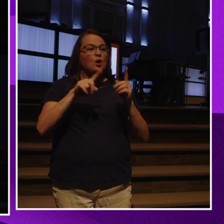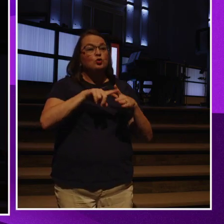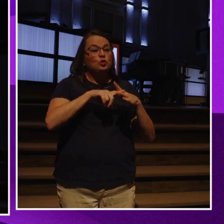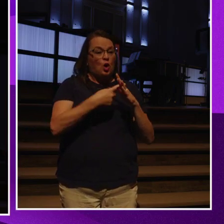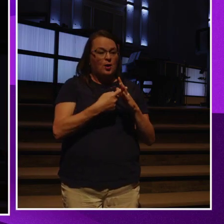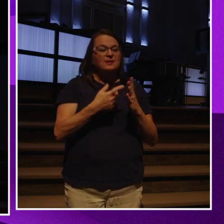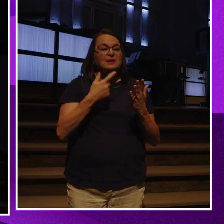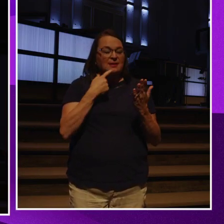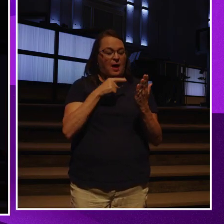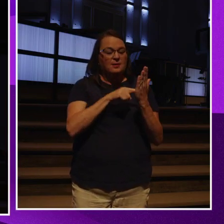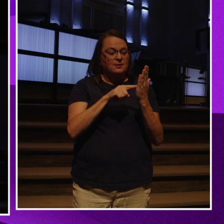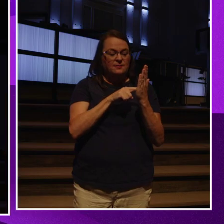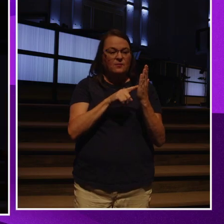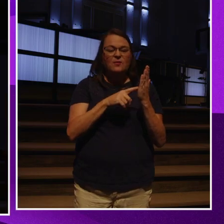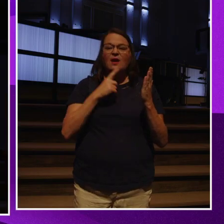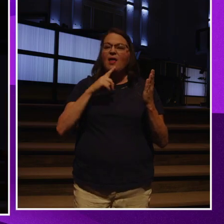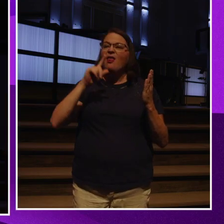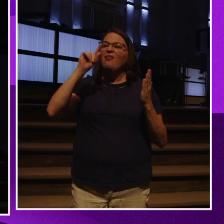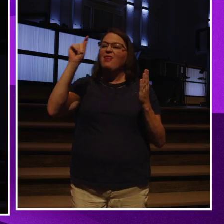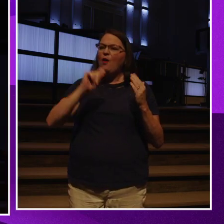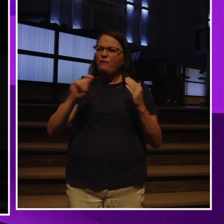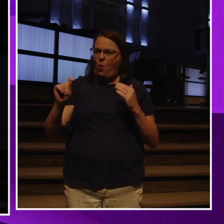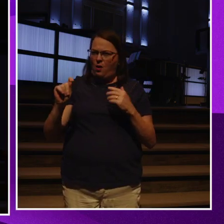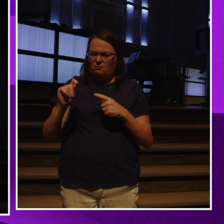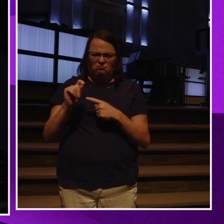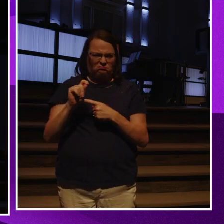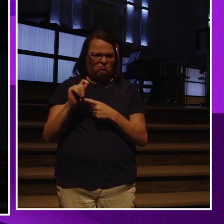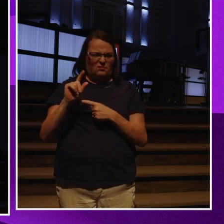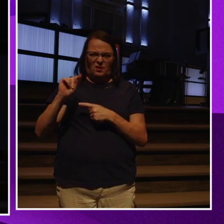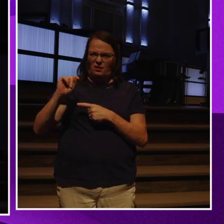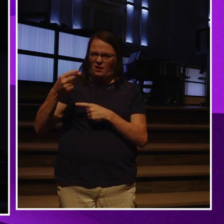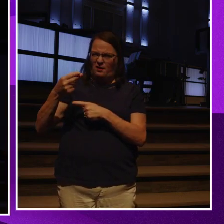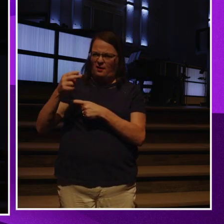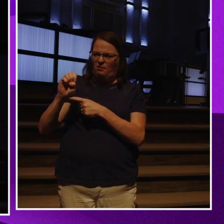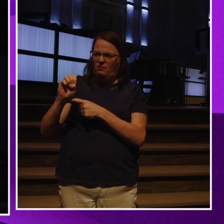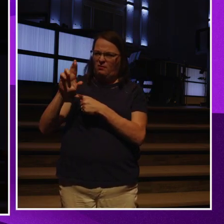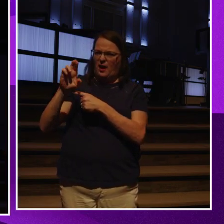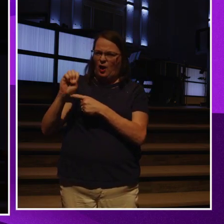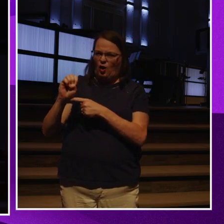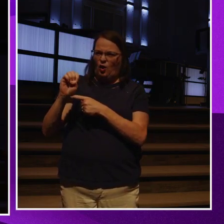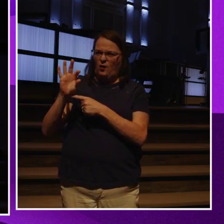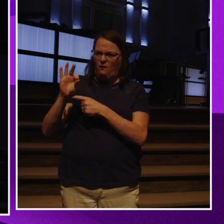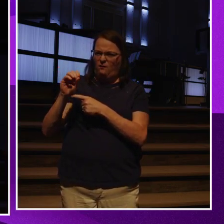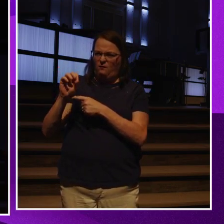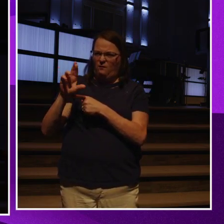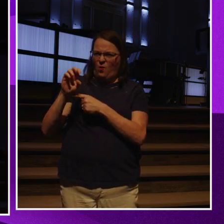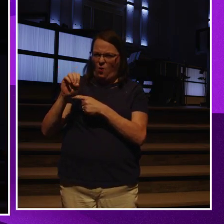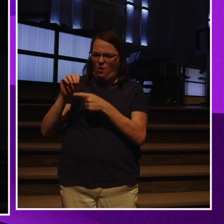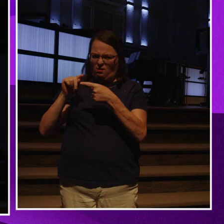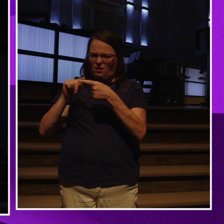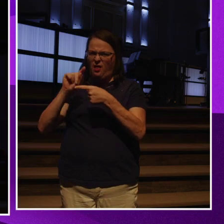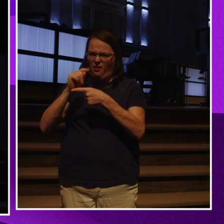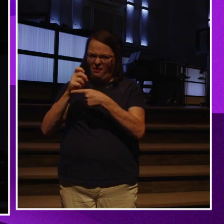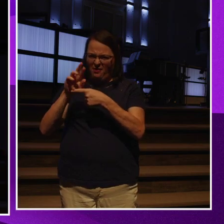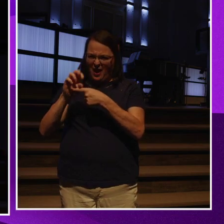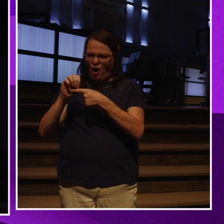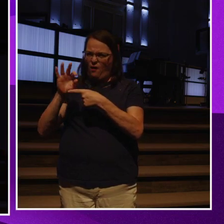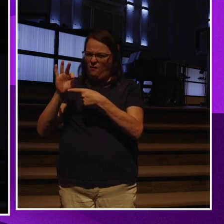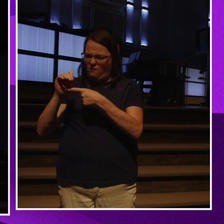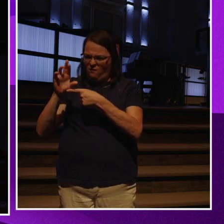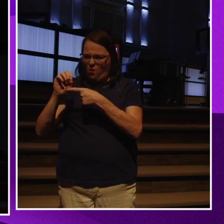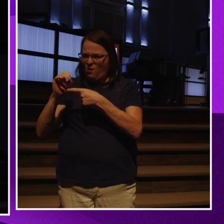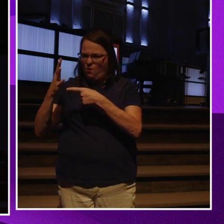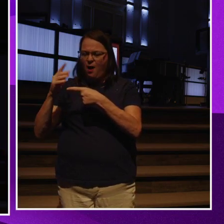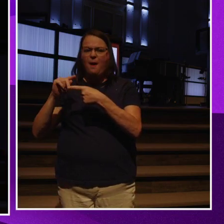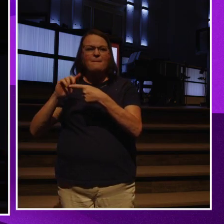says, therefore. And so because every time we come to that word therefore, you know, you have to look back and see what it's there for. We need to start